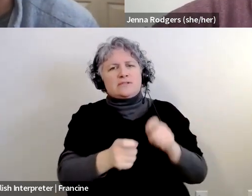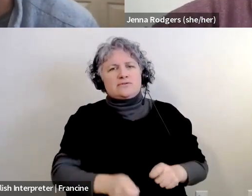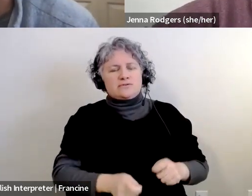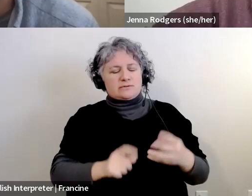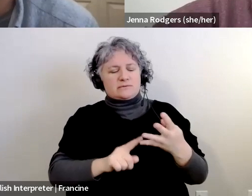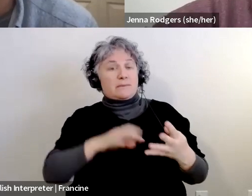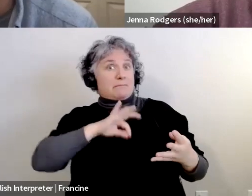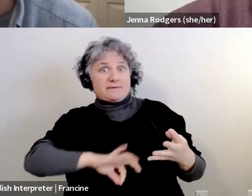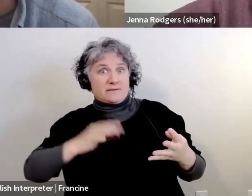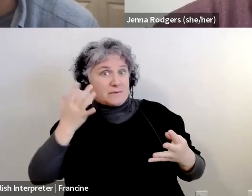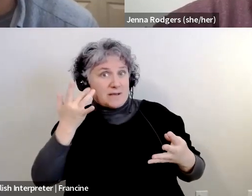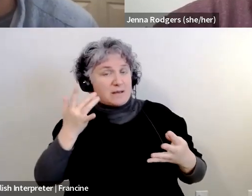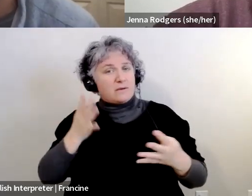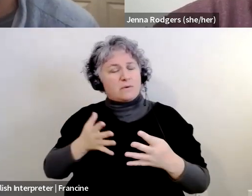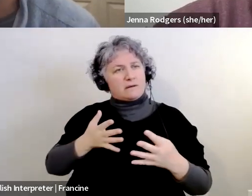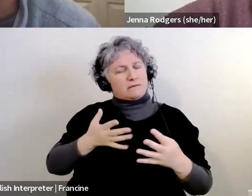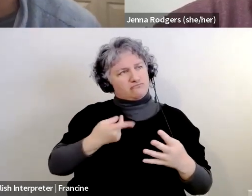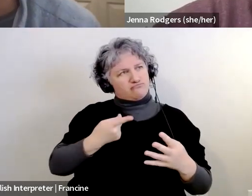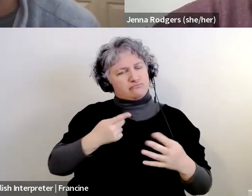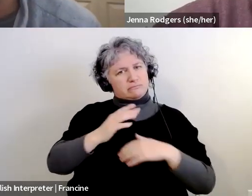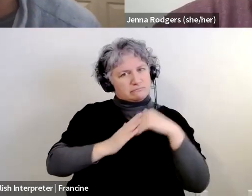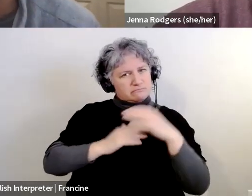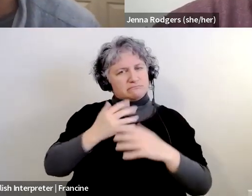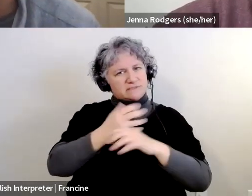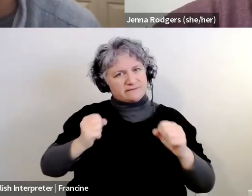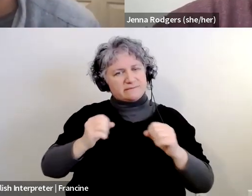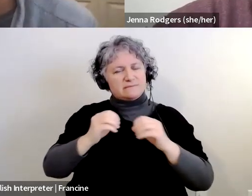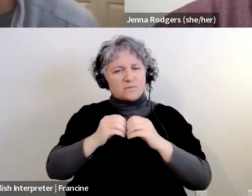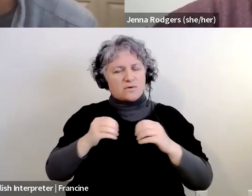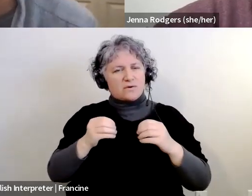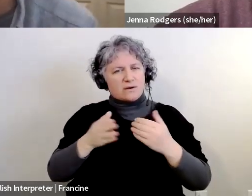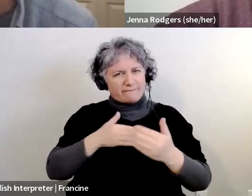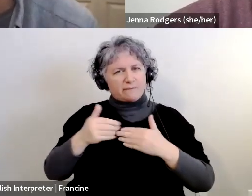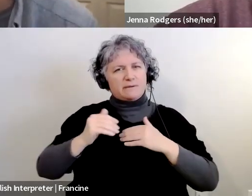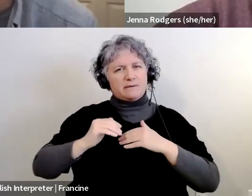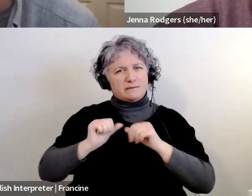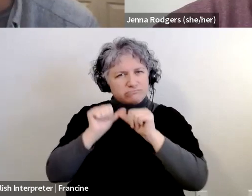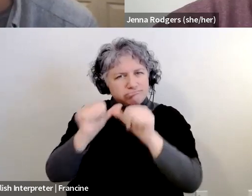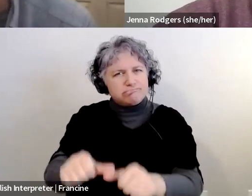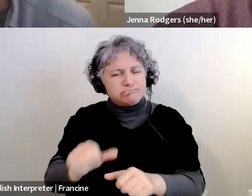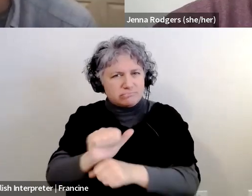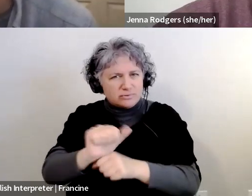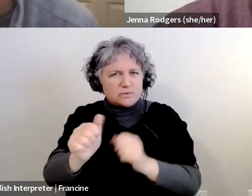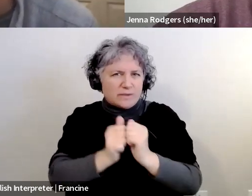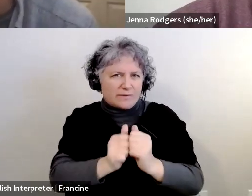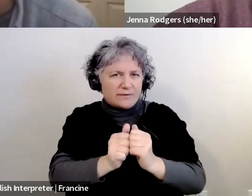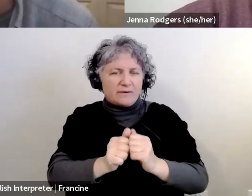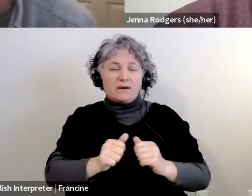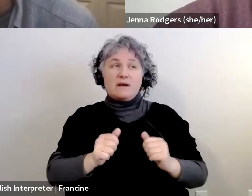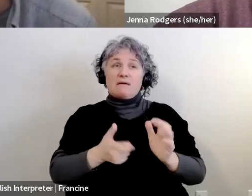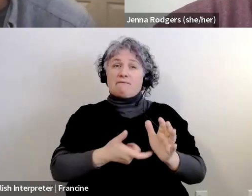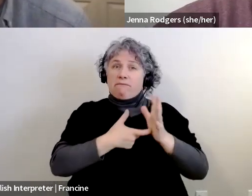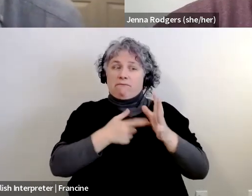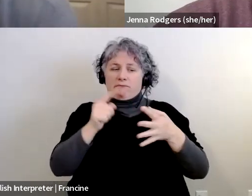consequences. So it's a bit prescriptive, but even just thinking about a couple of those key aspects around the desk model